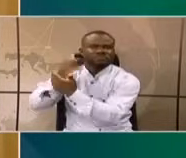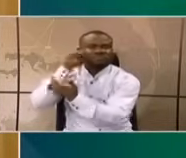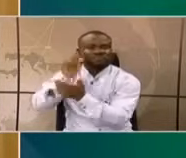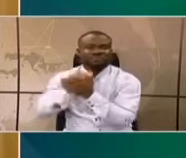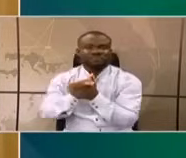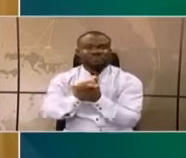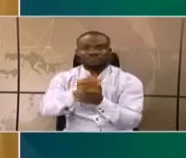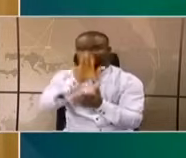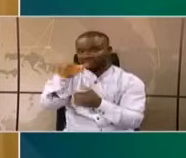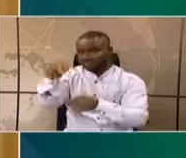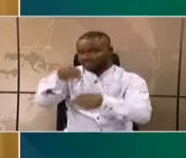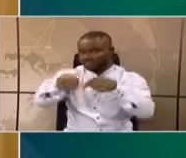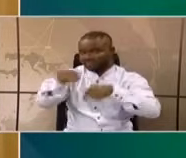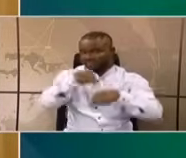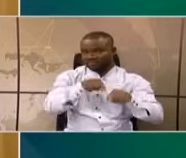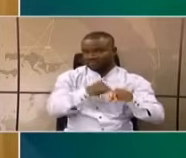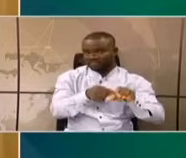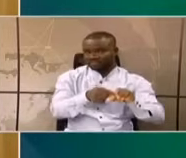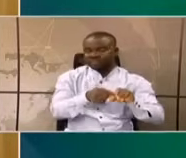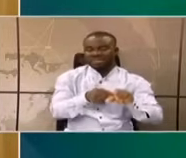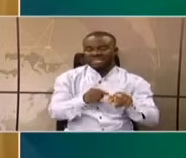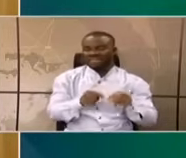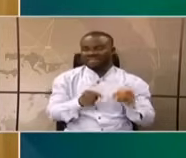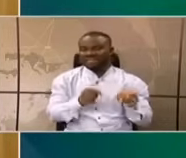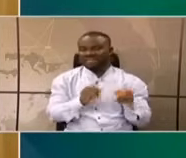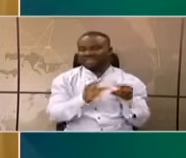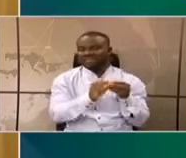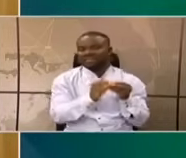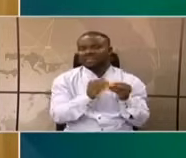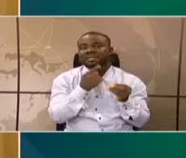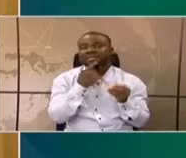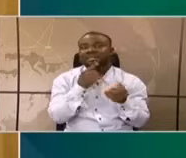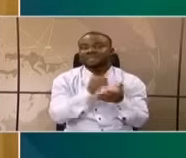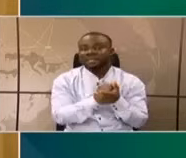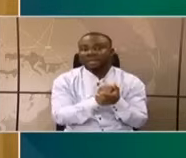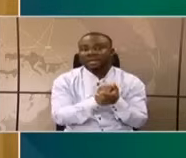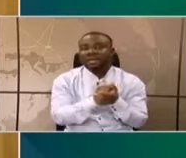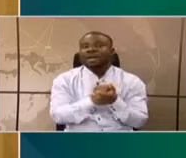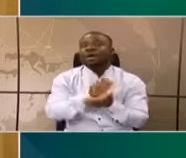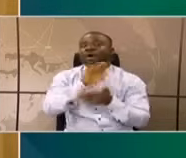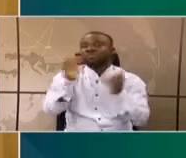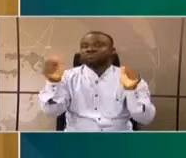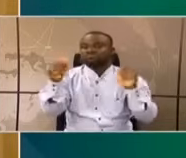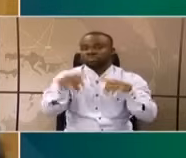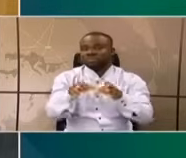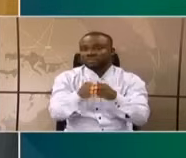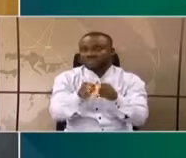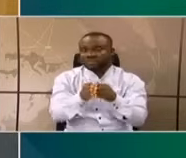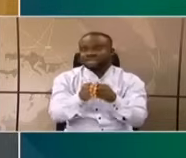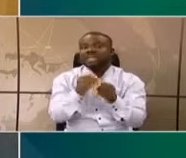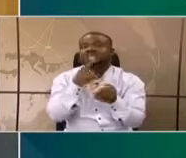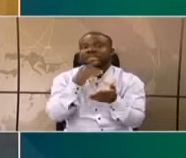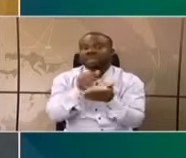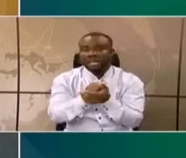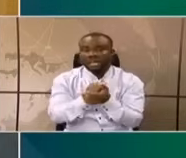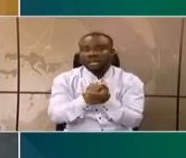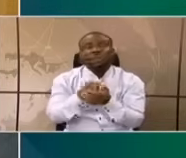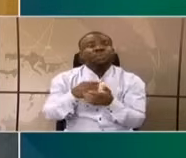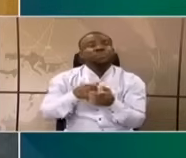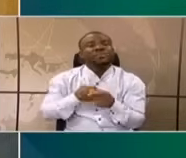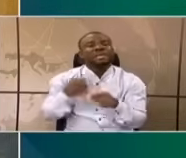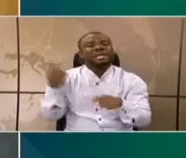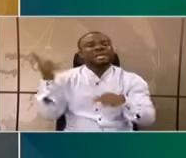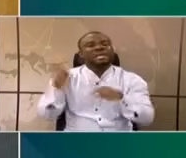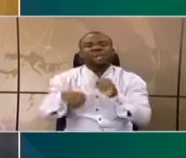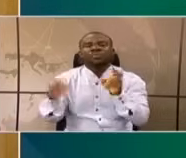beginning, they said something which is the reason why you are here today. We cannot win this fight without